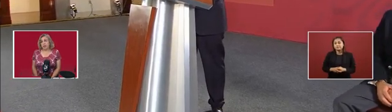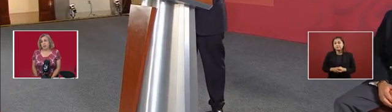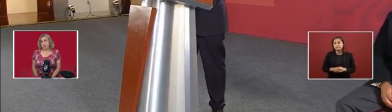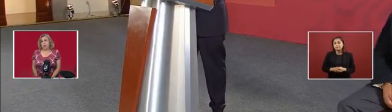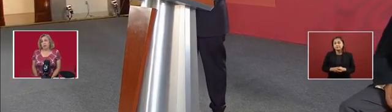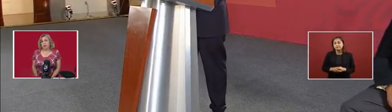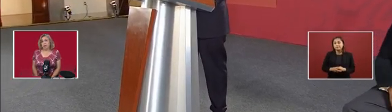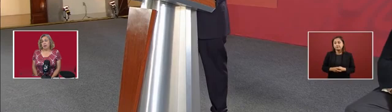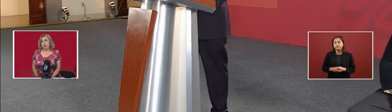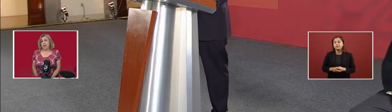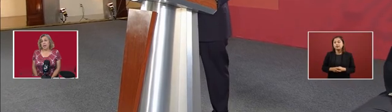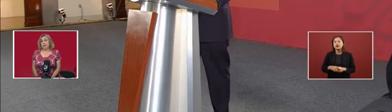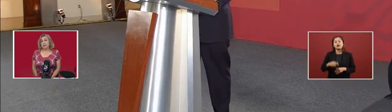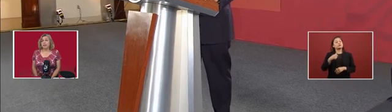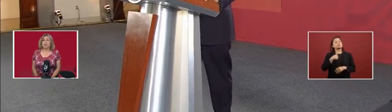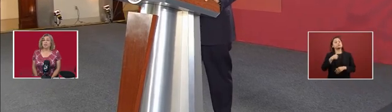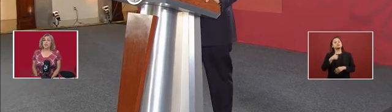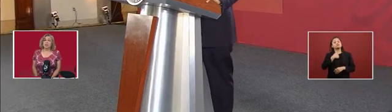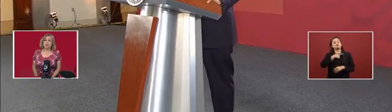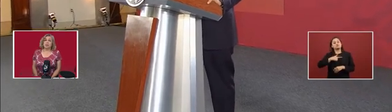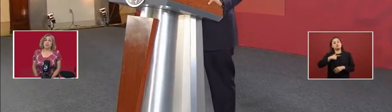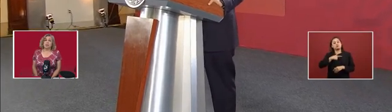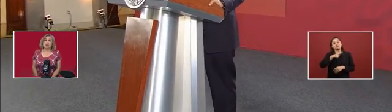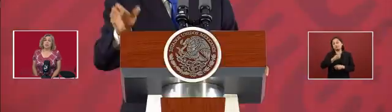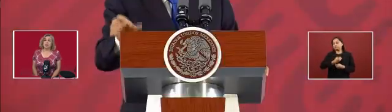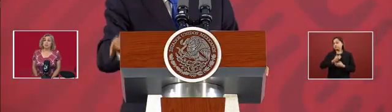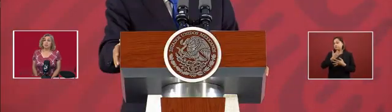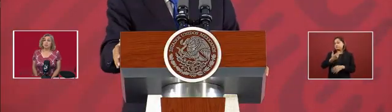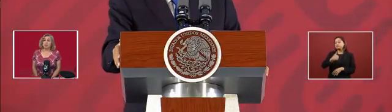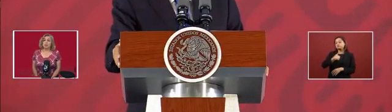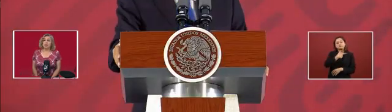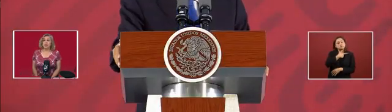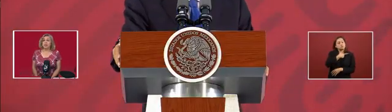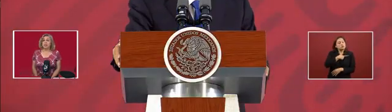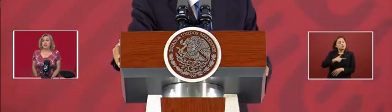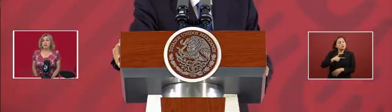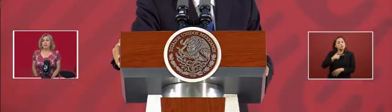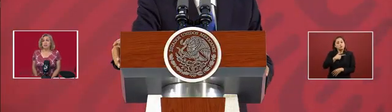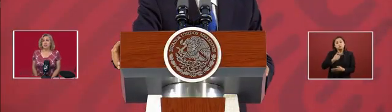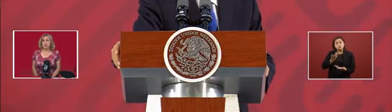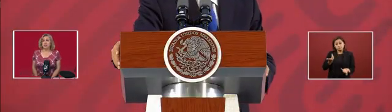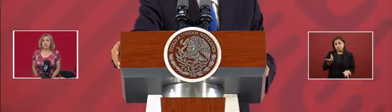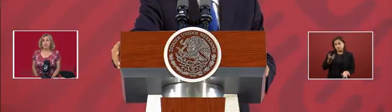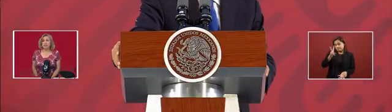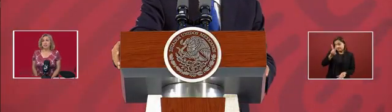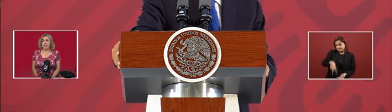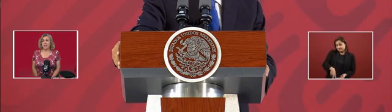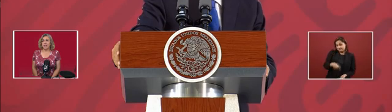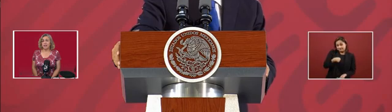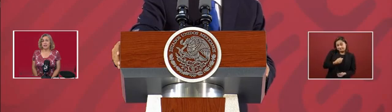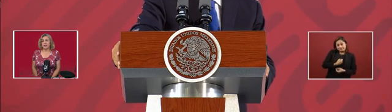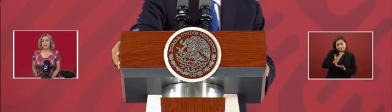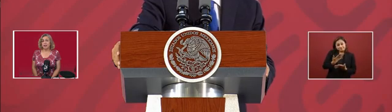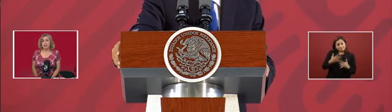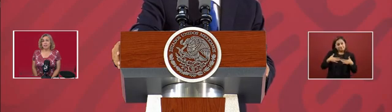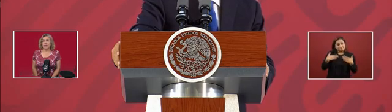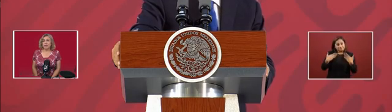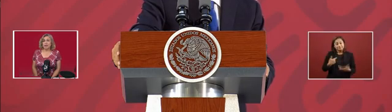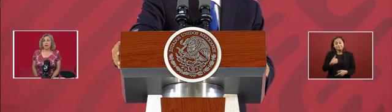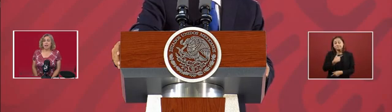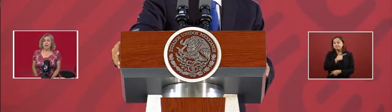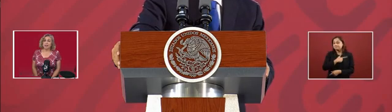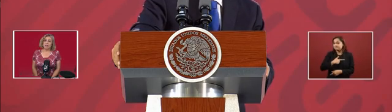we'll ask a la Secretaría de Bienestar Secretary of Wellbeing and the ones that are in charge of that program to explain how